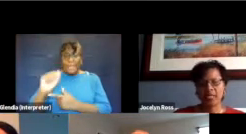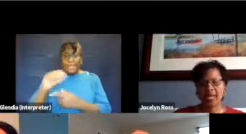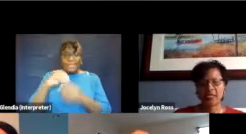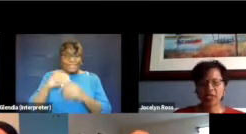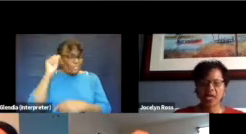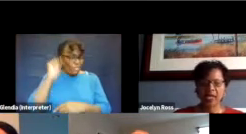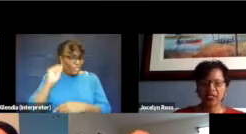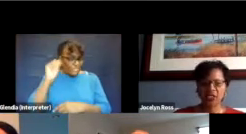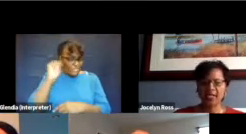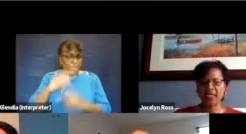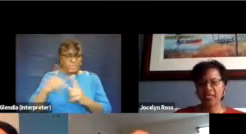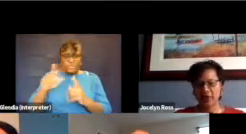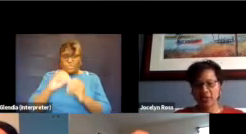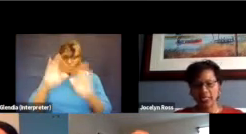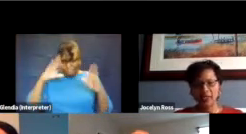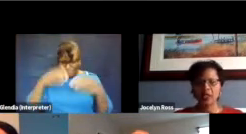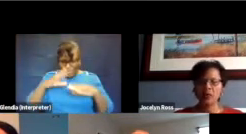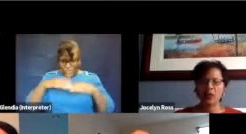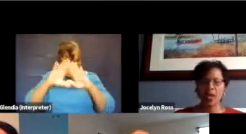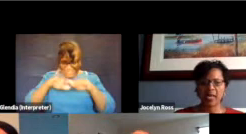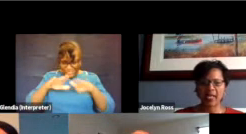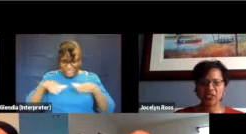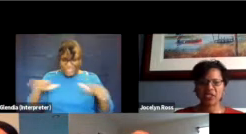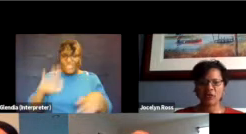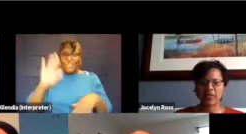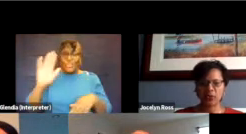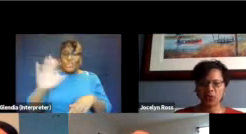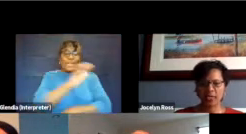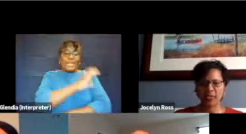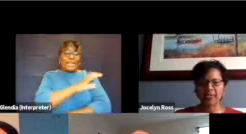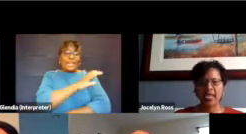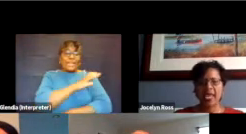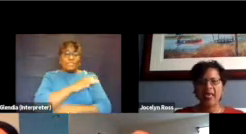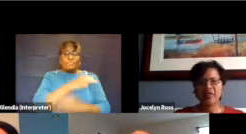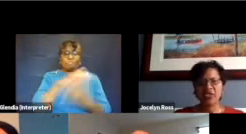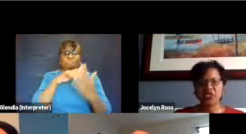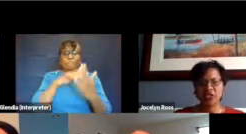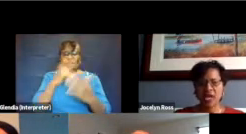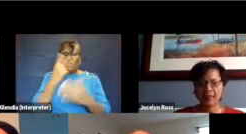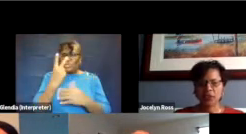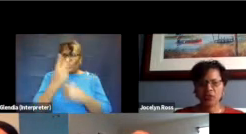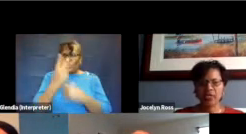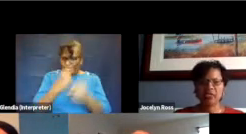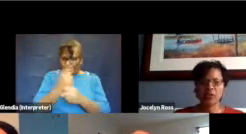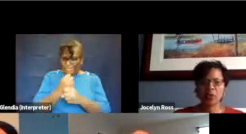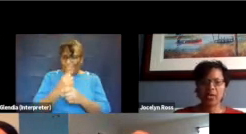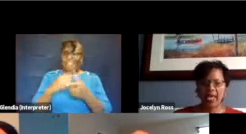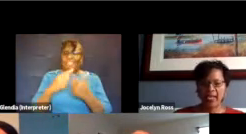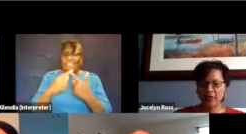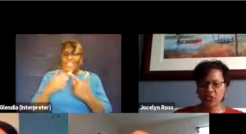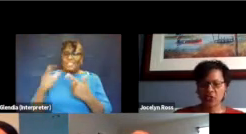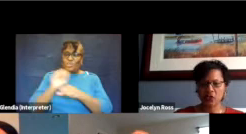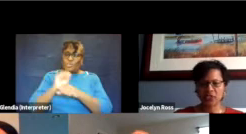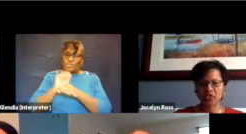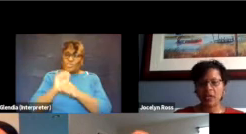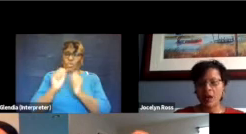on pediatric audiology and did her clinical audiologist for about 2 years. And then she took an opportunity to work at